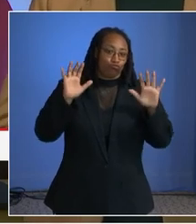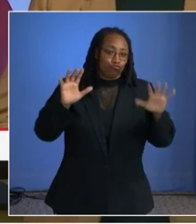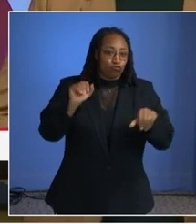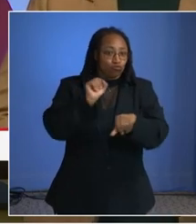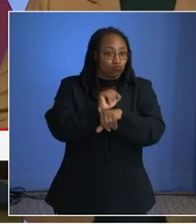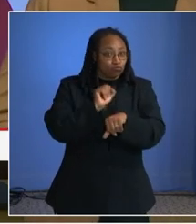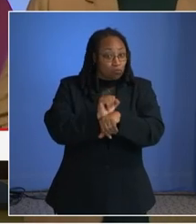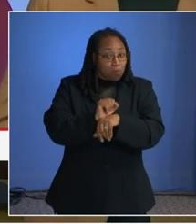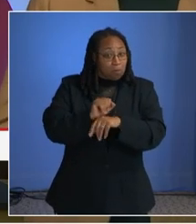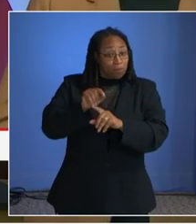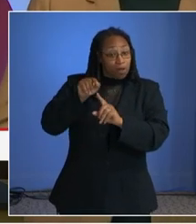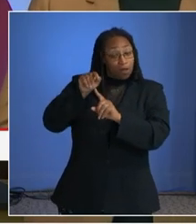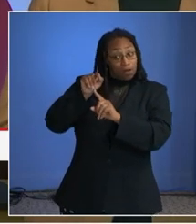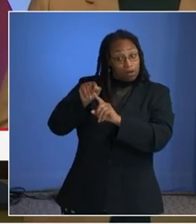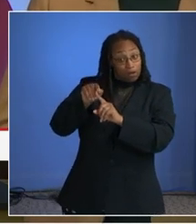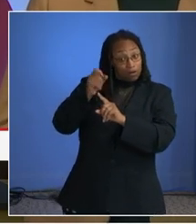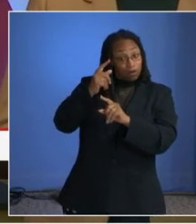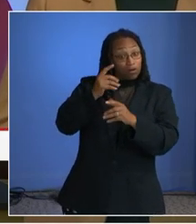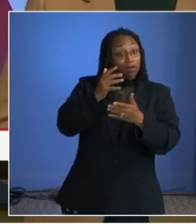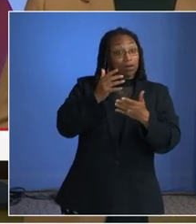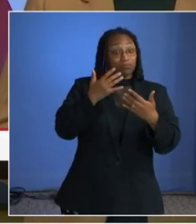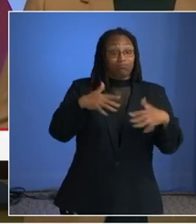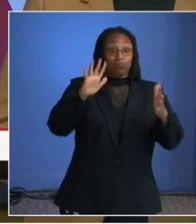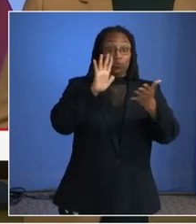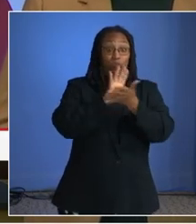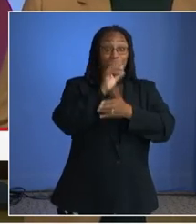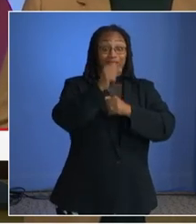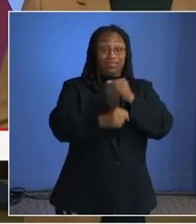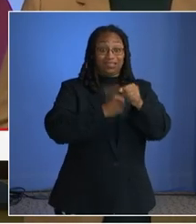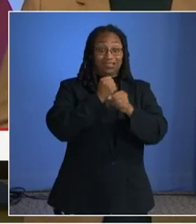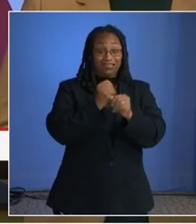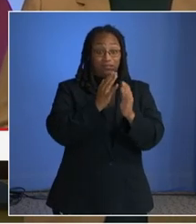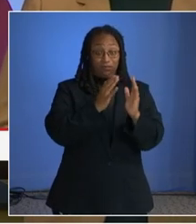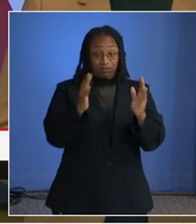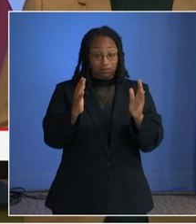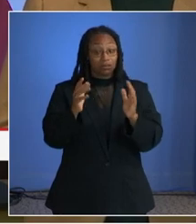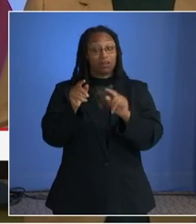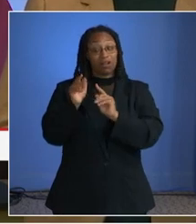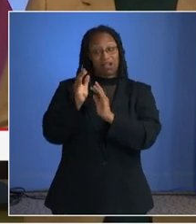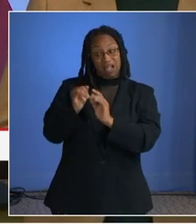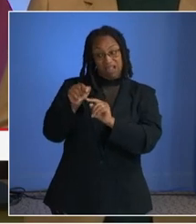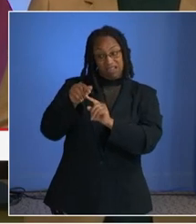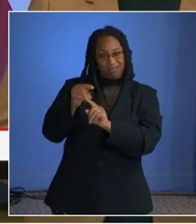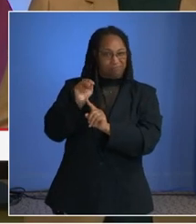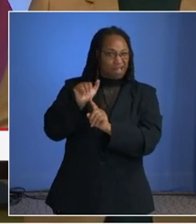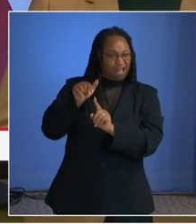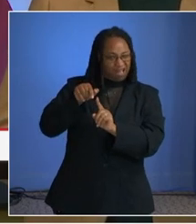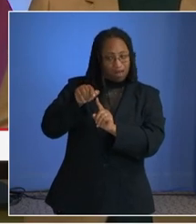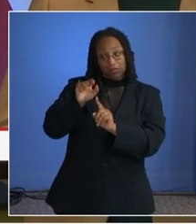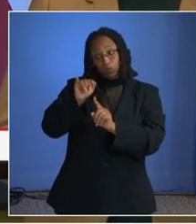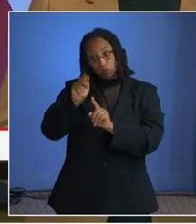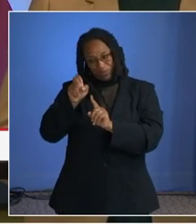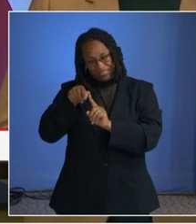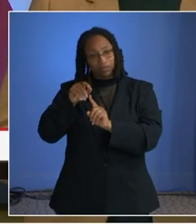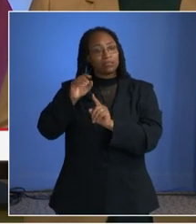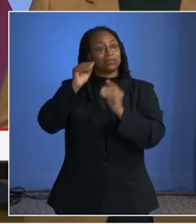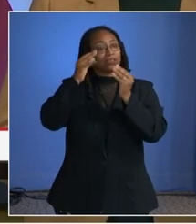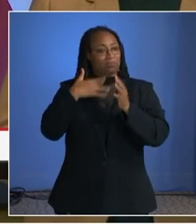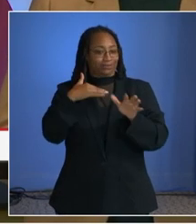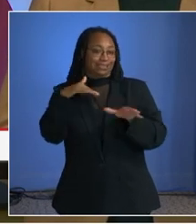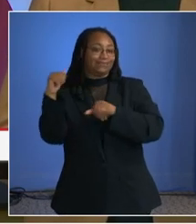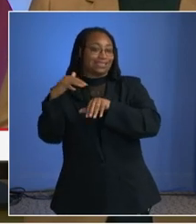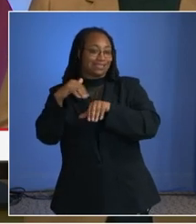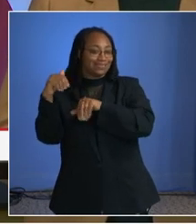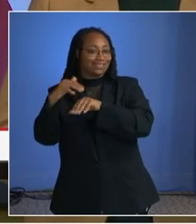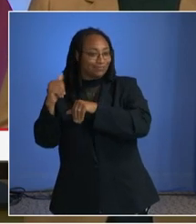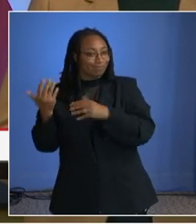it's a sprint to be able to fill those positions. They typically will start the year with a very, very low overall vacancy rate. DYRS on the